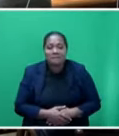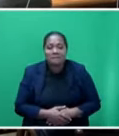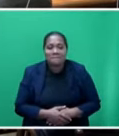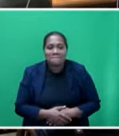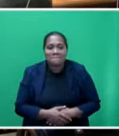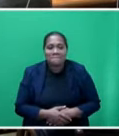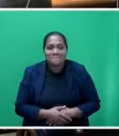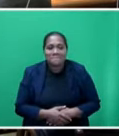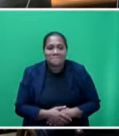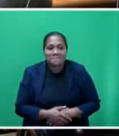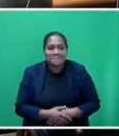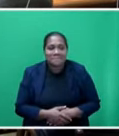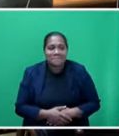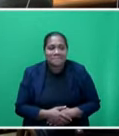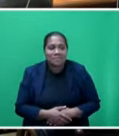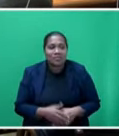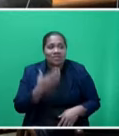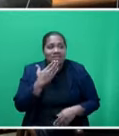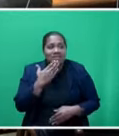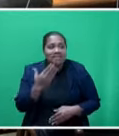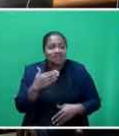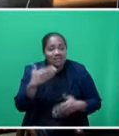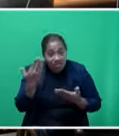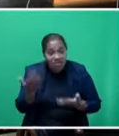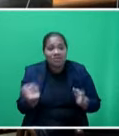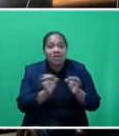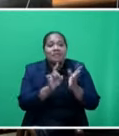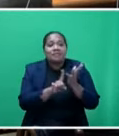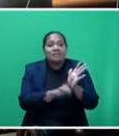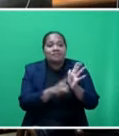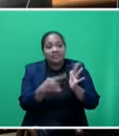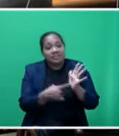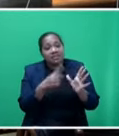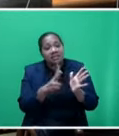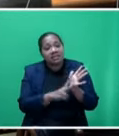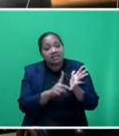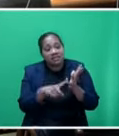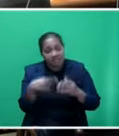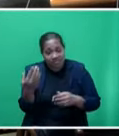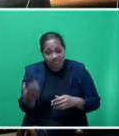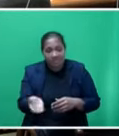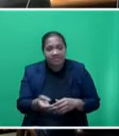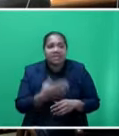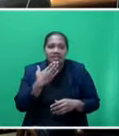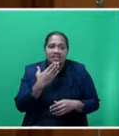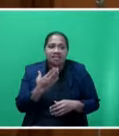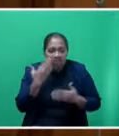Thank you. Honourable Bulutab, you have the floor. Thank you, Honourable Speaker. So I stand to